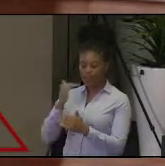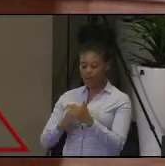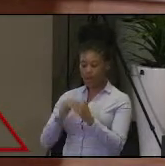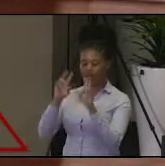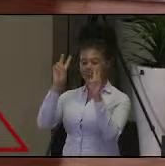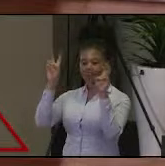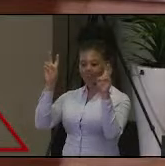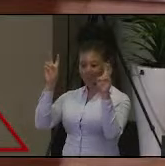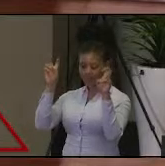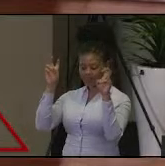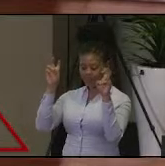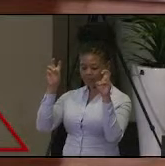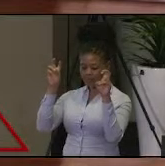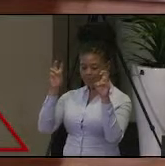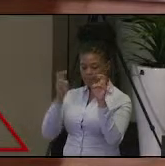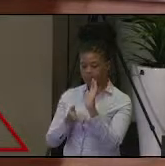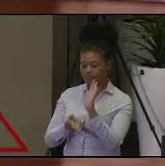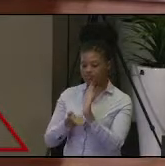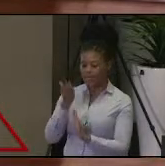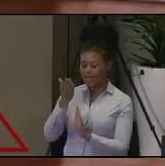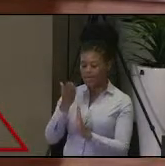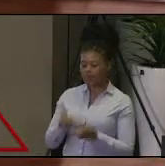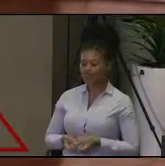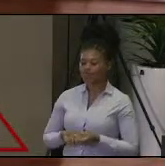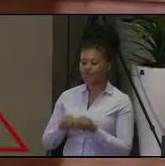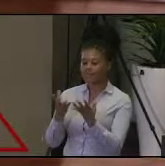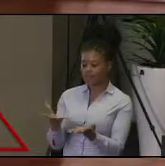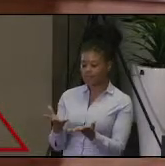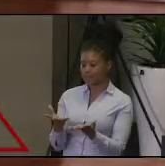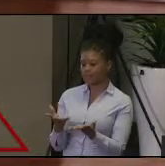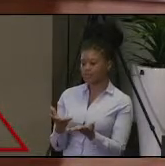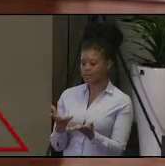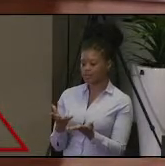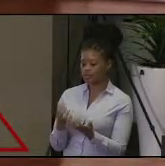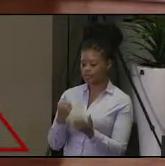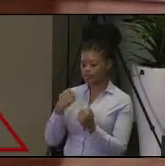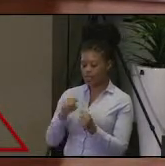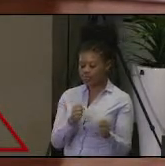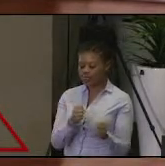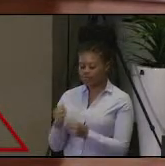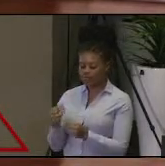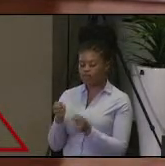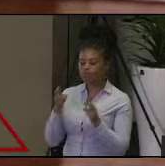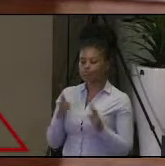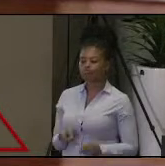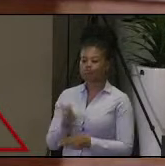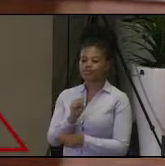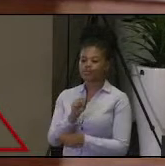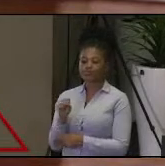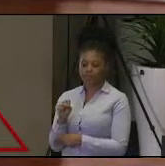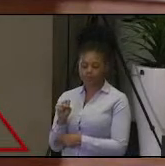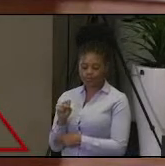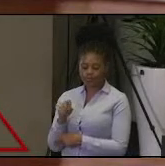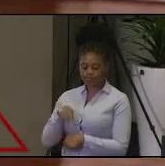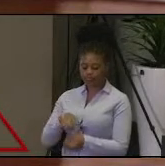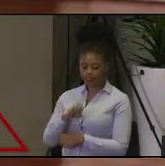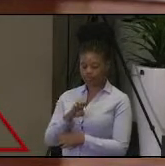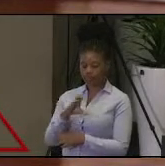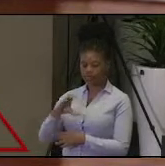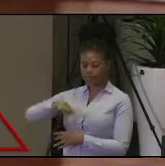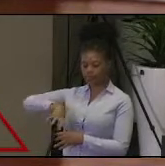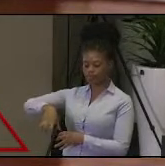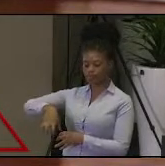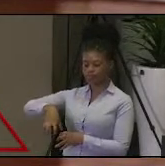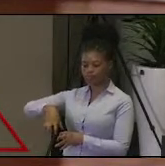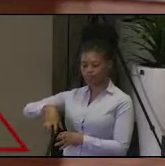theme Accelerating the Delivery of Integrated and Sustainable Human Settlements in the Eastern Cape